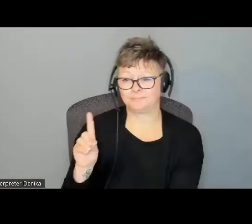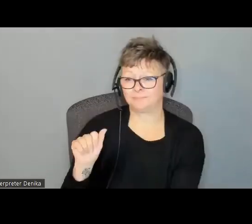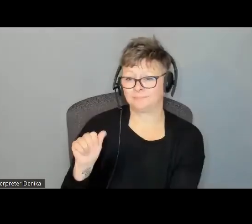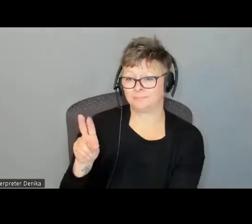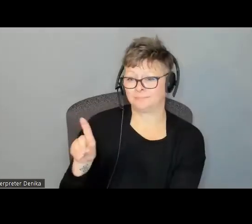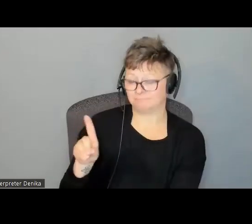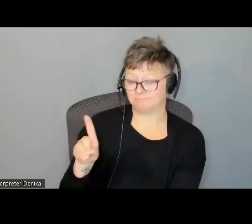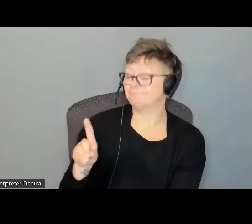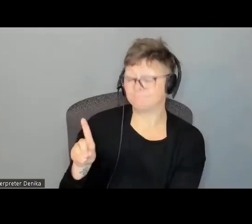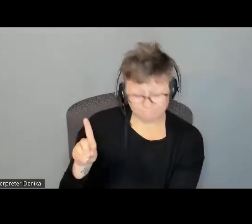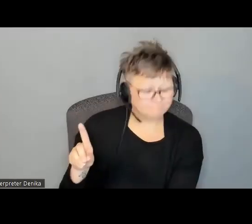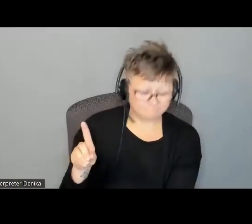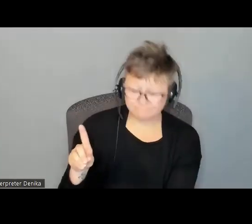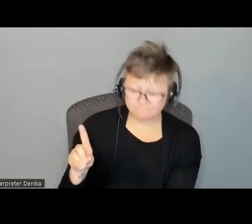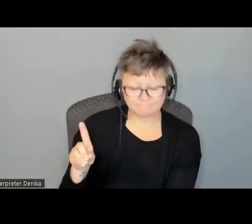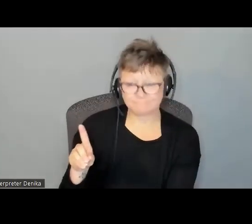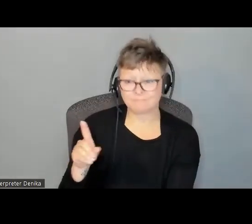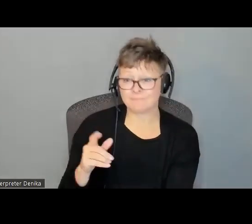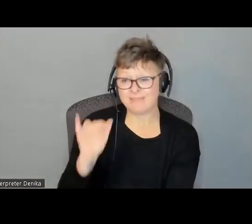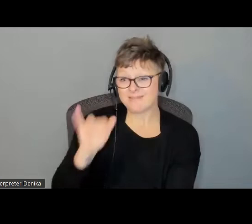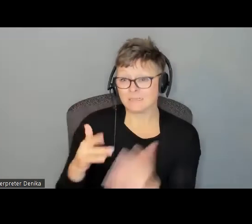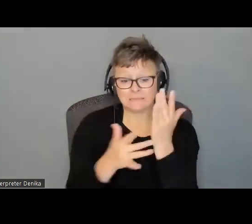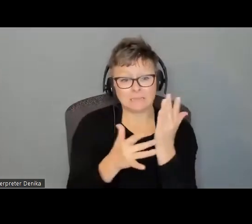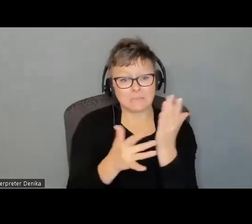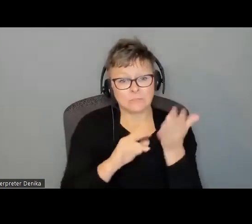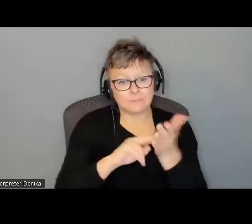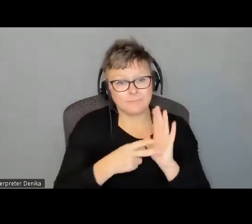the technology helps us deal with large amounts of data,